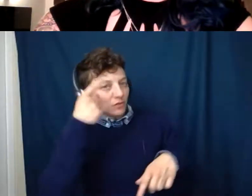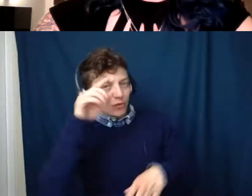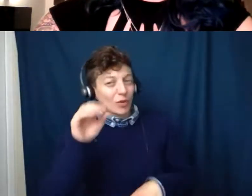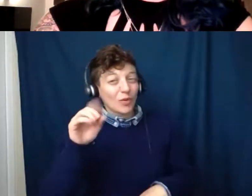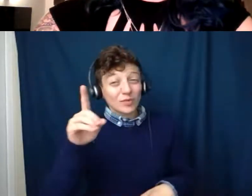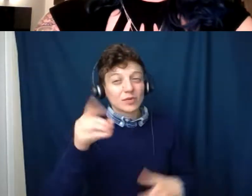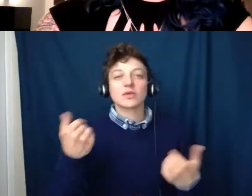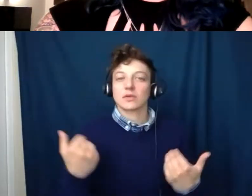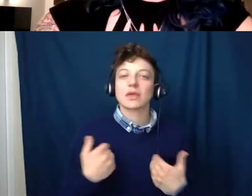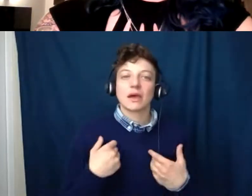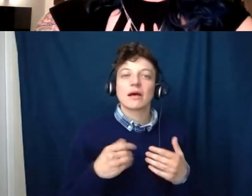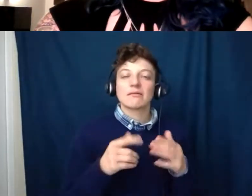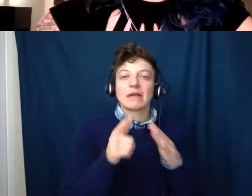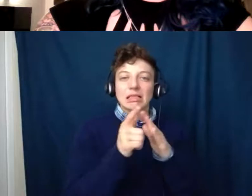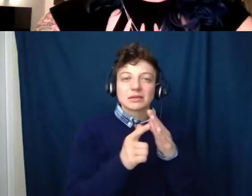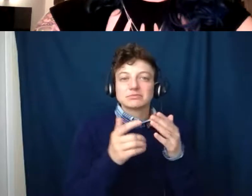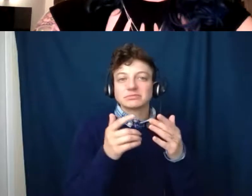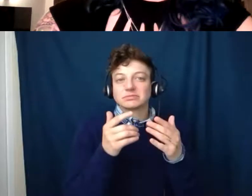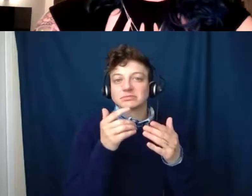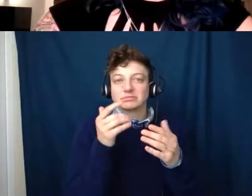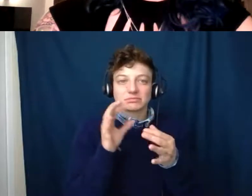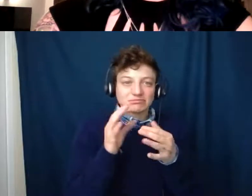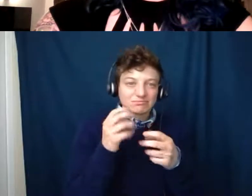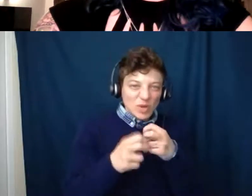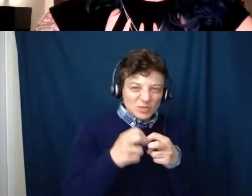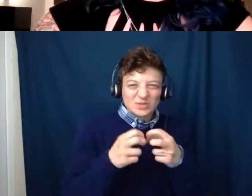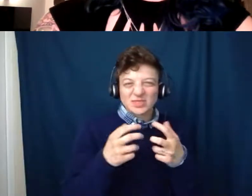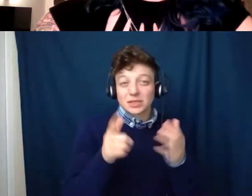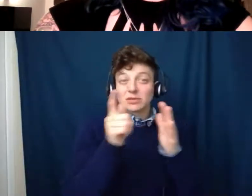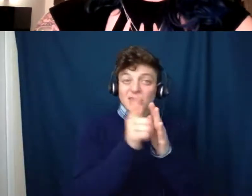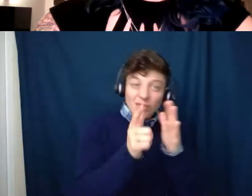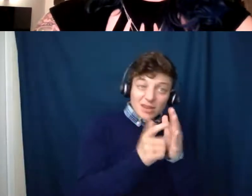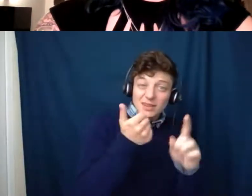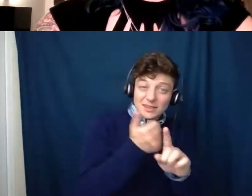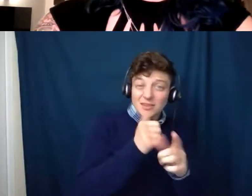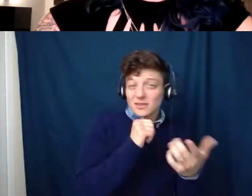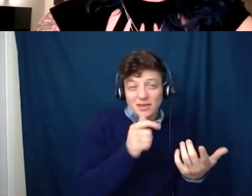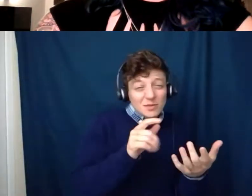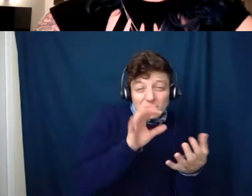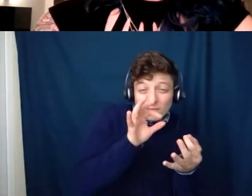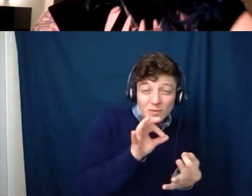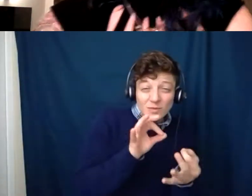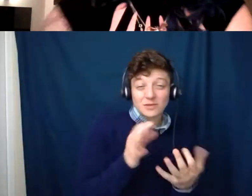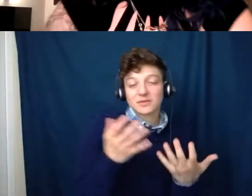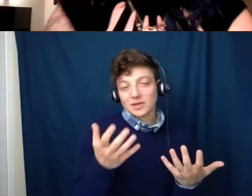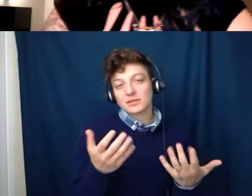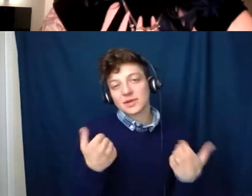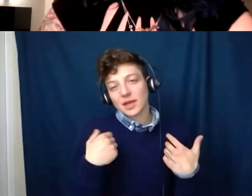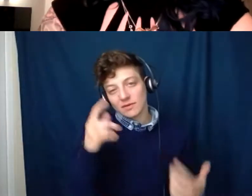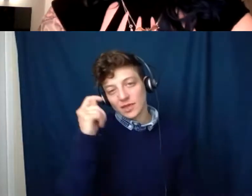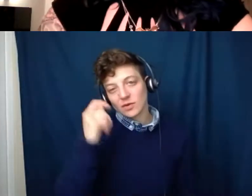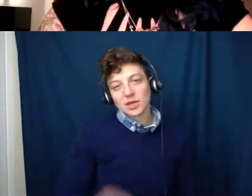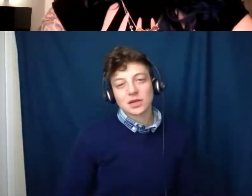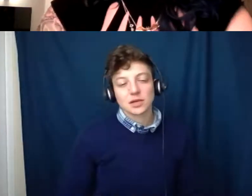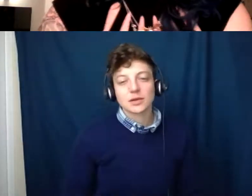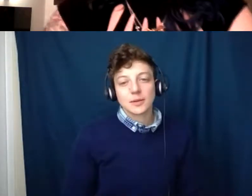So the law is good. It's imperfect and imperfectly applied, but it's there in theory. Sounds good. Thank you. The